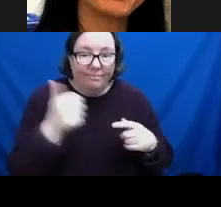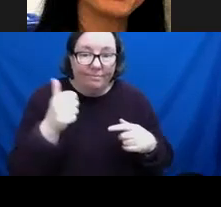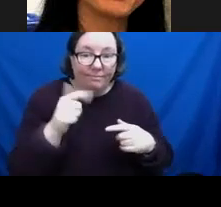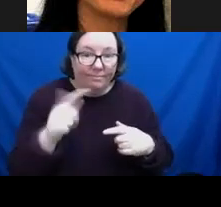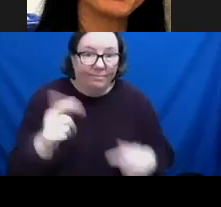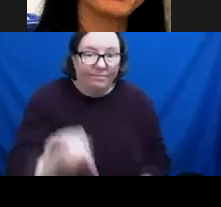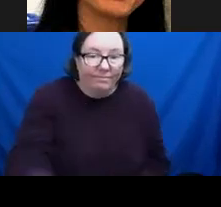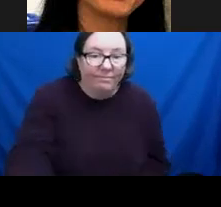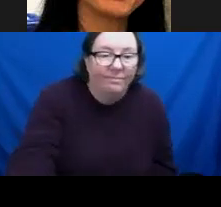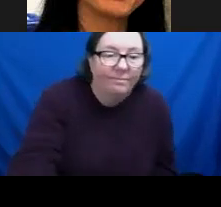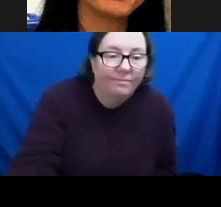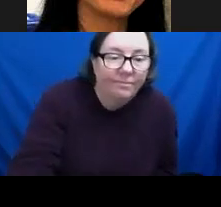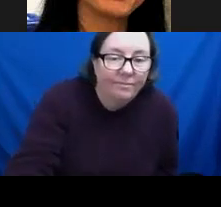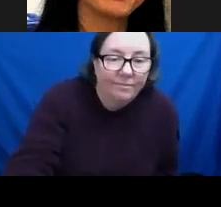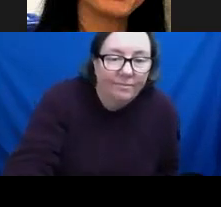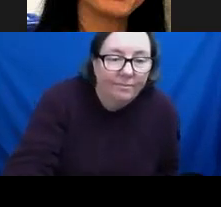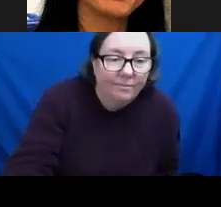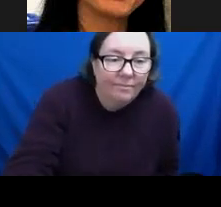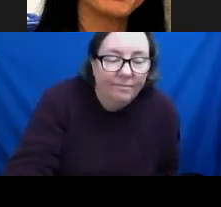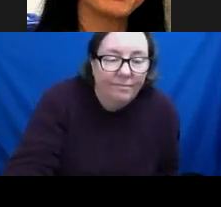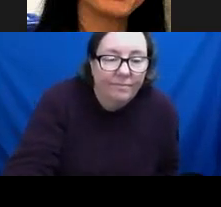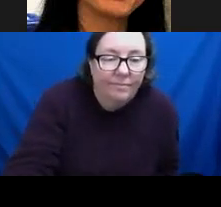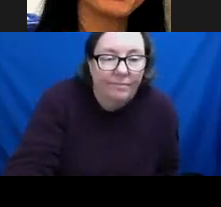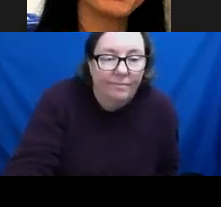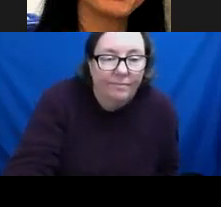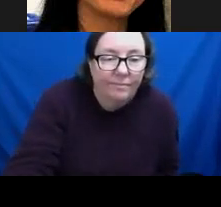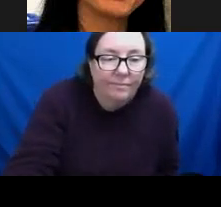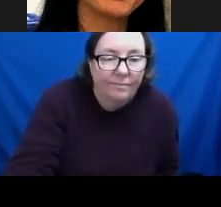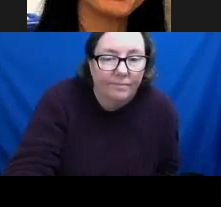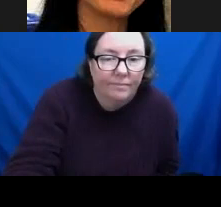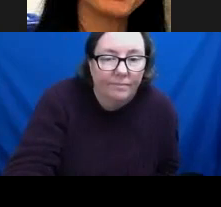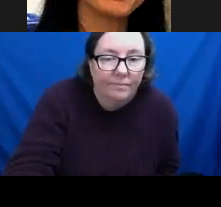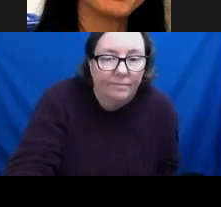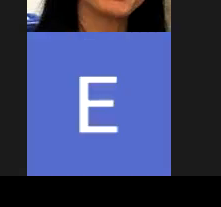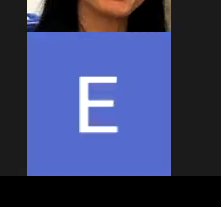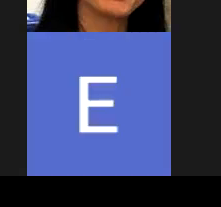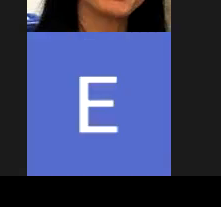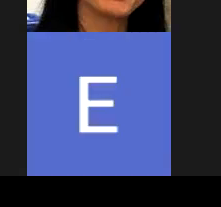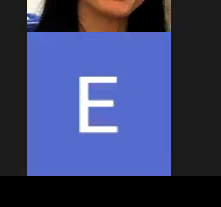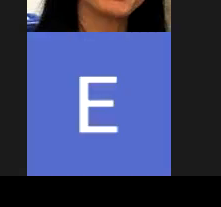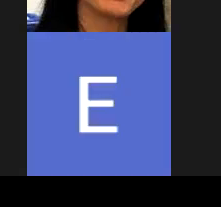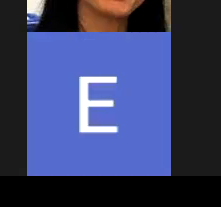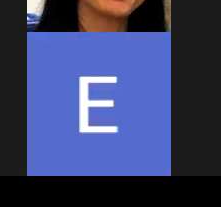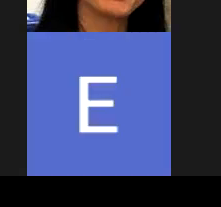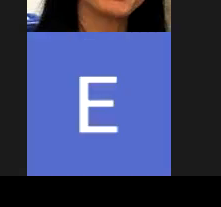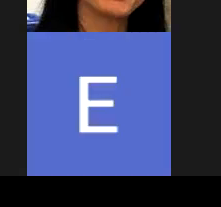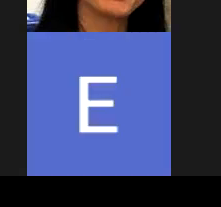Thank you, Ms. Sullivan. I'm not sure if there's anyone else. Okay, wonderful.